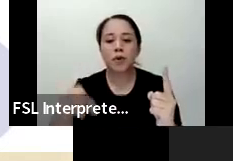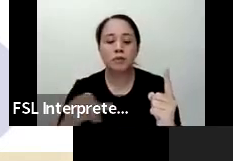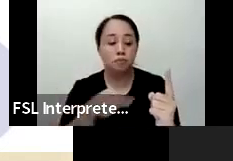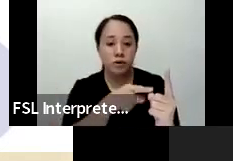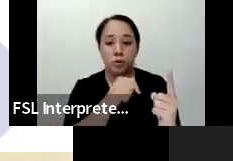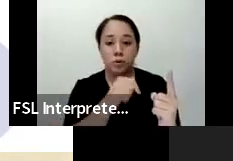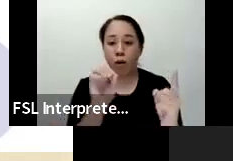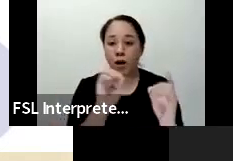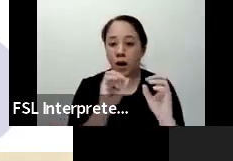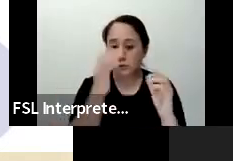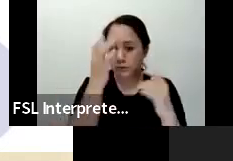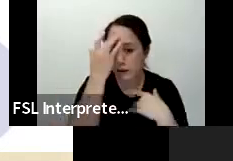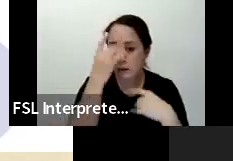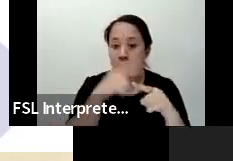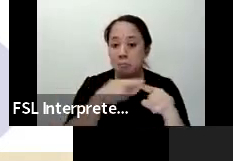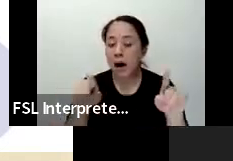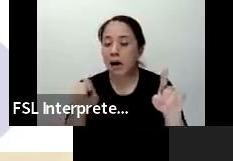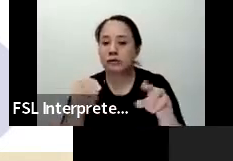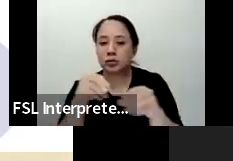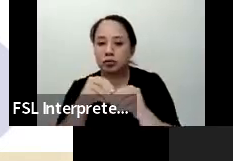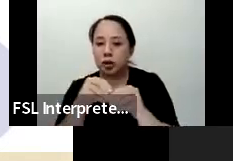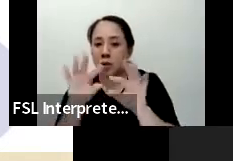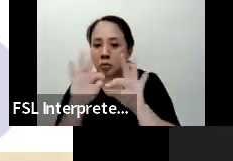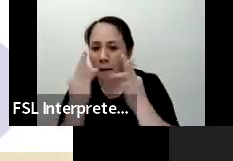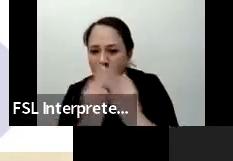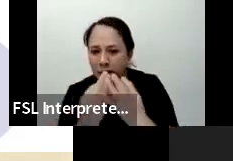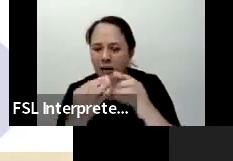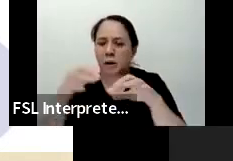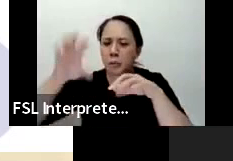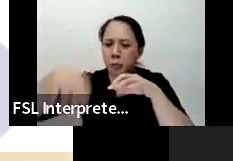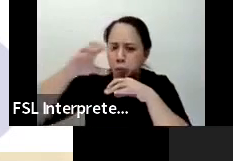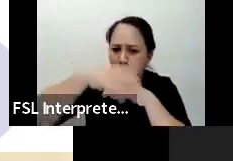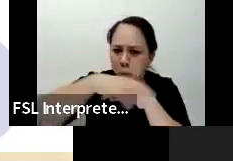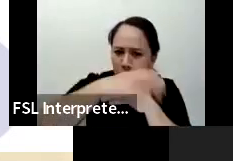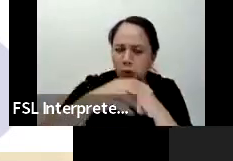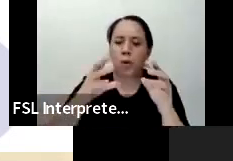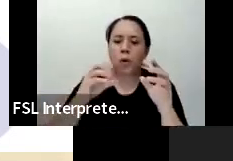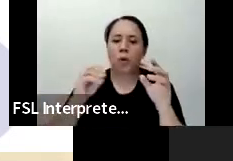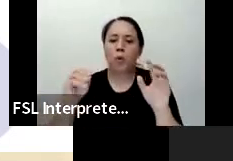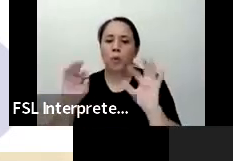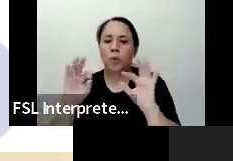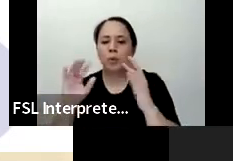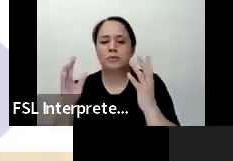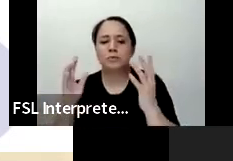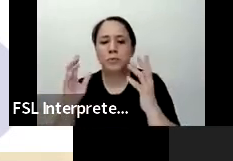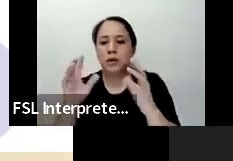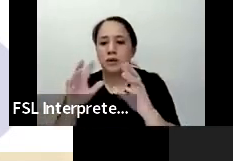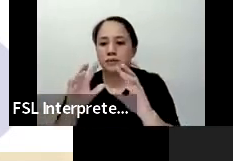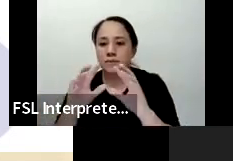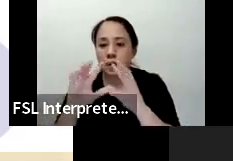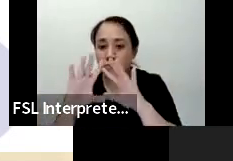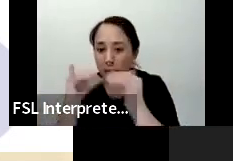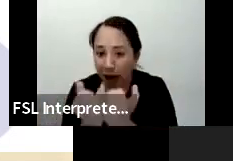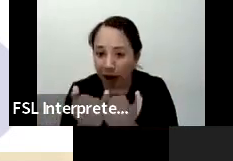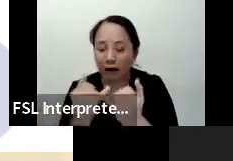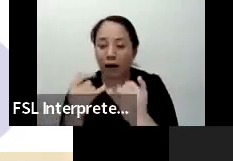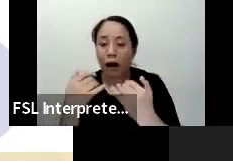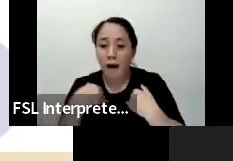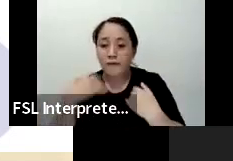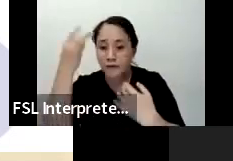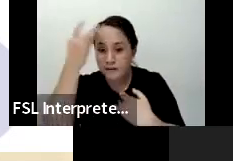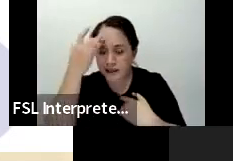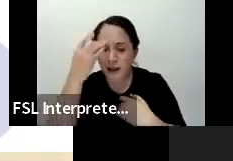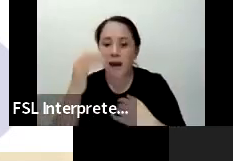sakit, pero kung ang kapamilya, kapitbahay, kabarangay mo ay may sakit, wala ka ring kagalingan. So the very idea